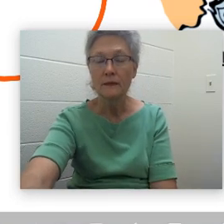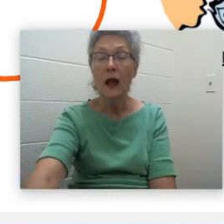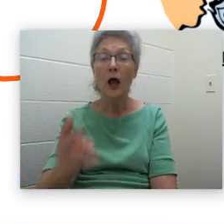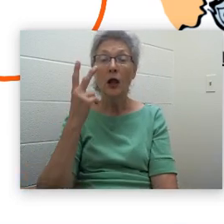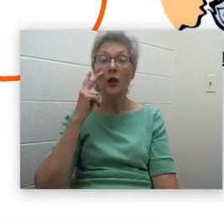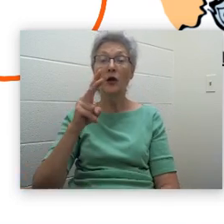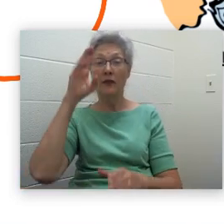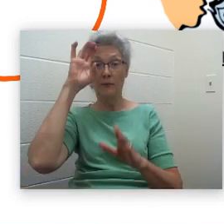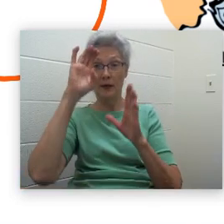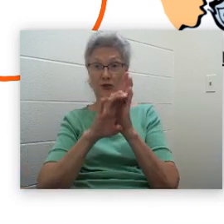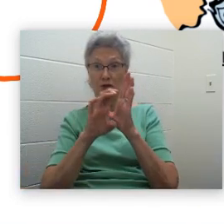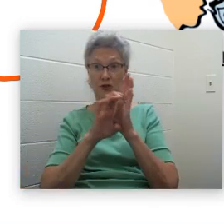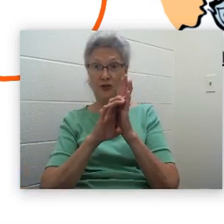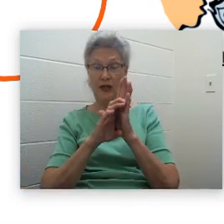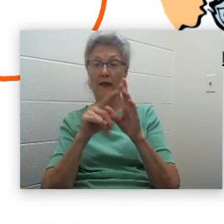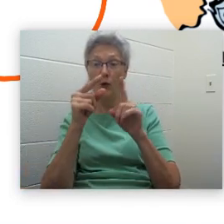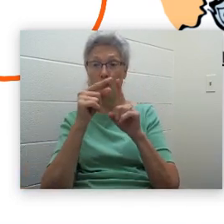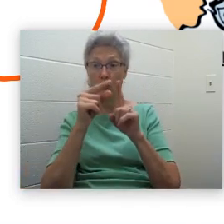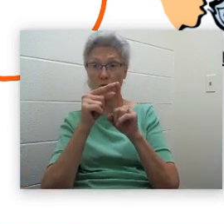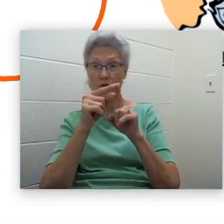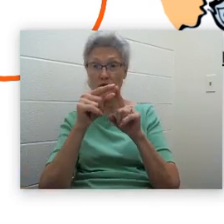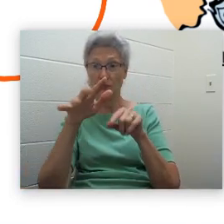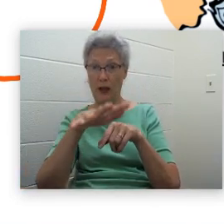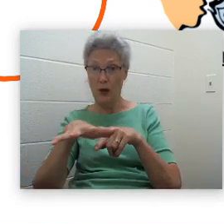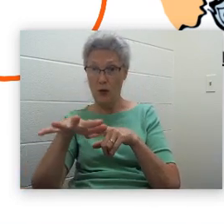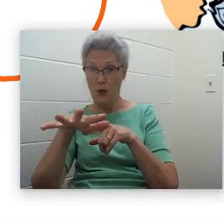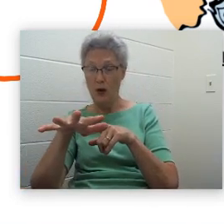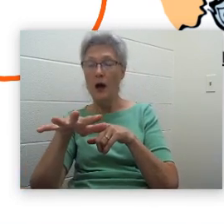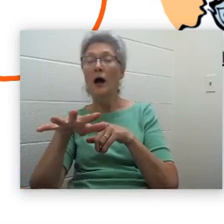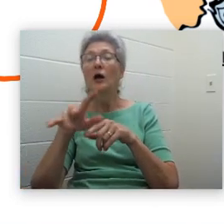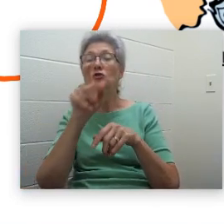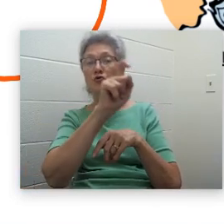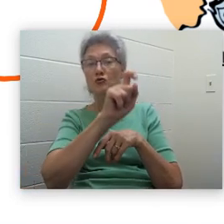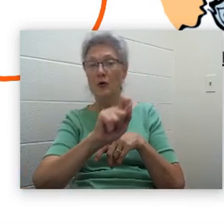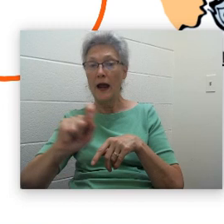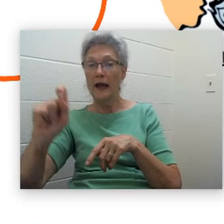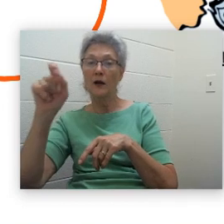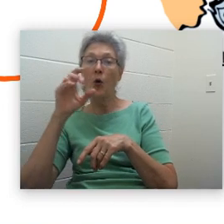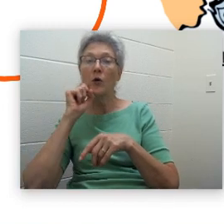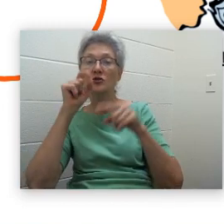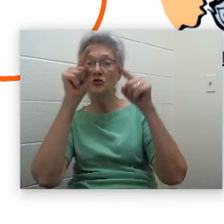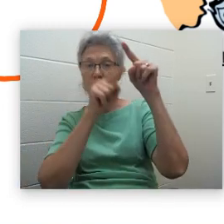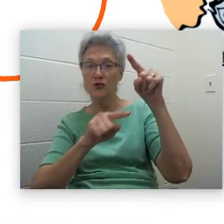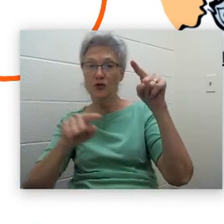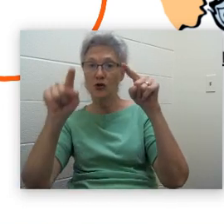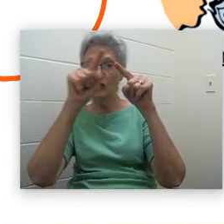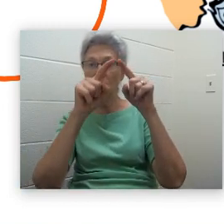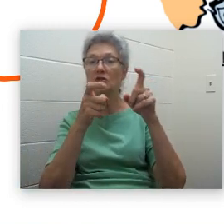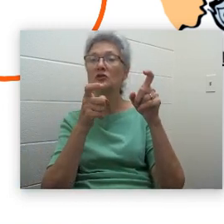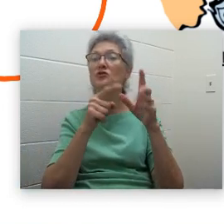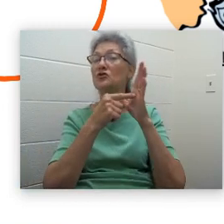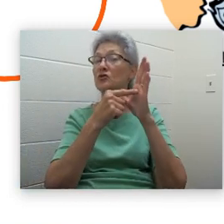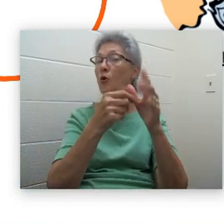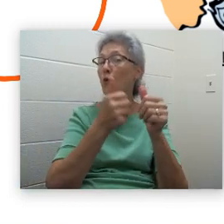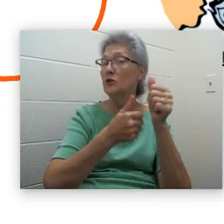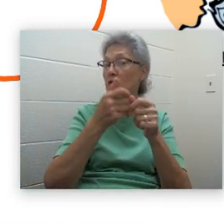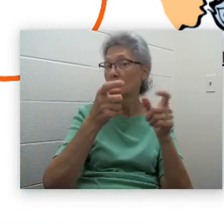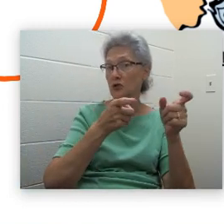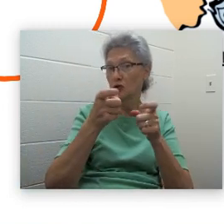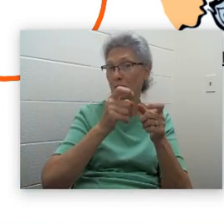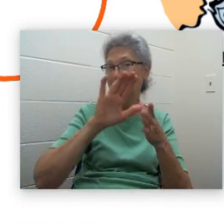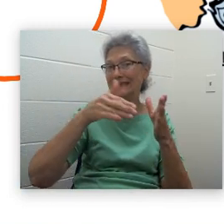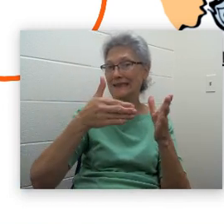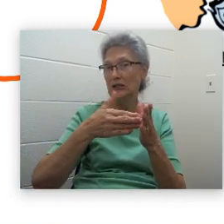Look at the pictures and words below. Drag an orange circle to show which are controlled by your central nervous